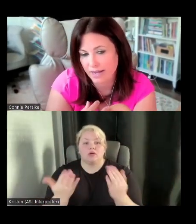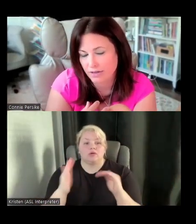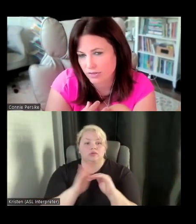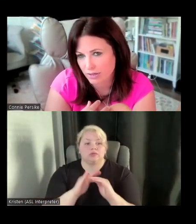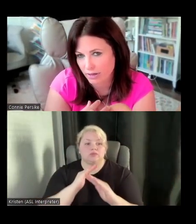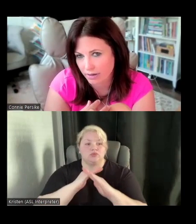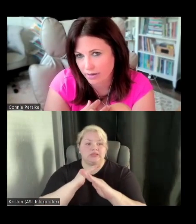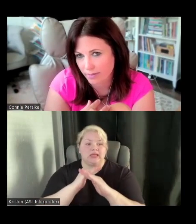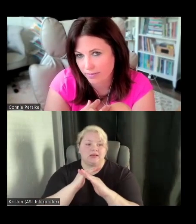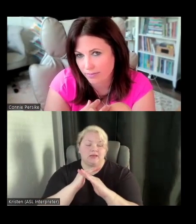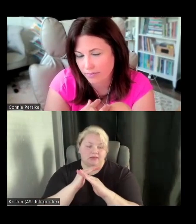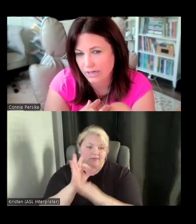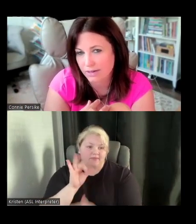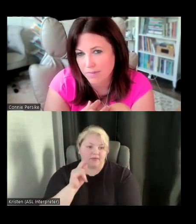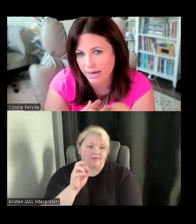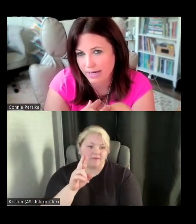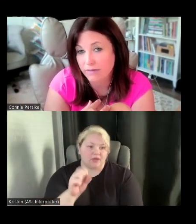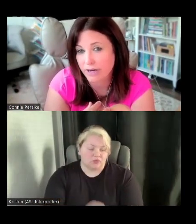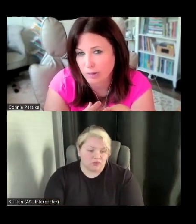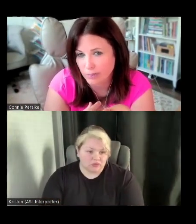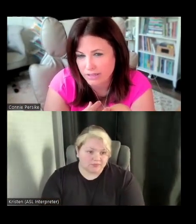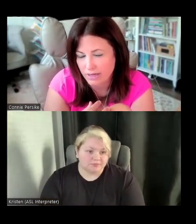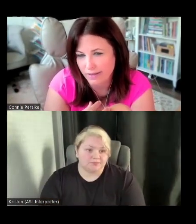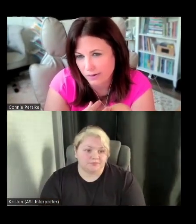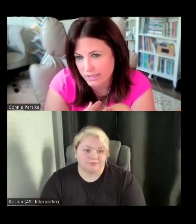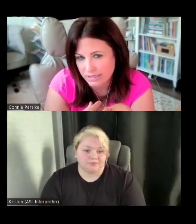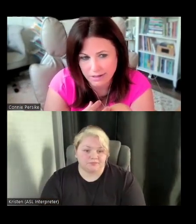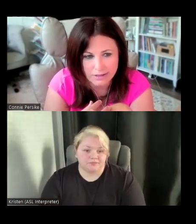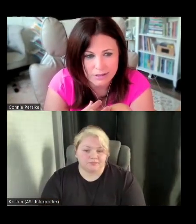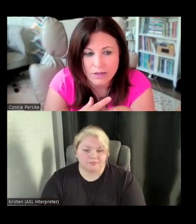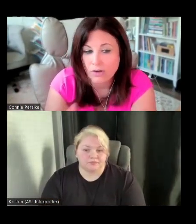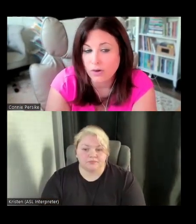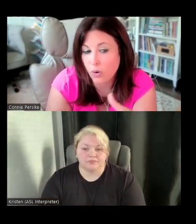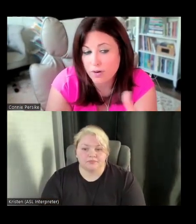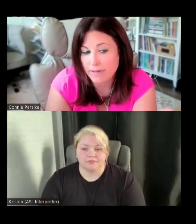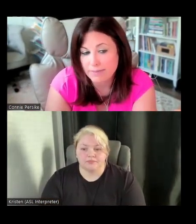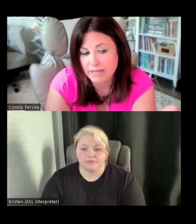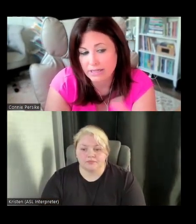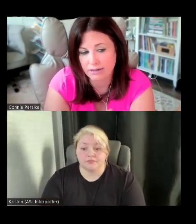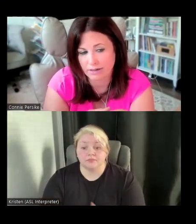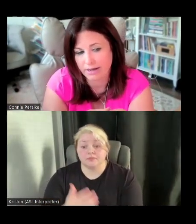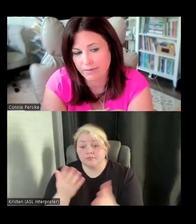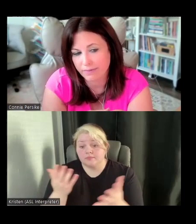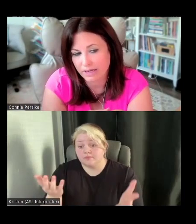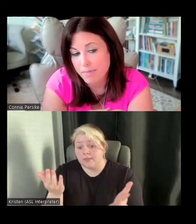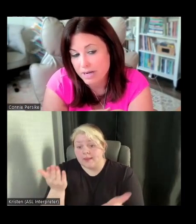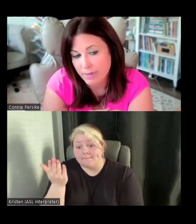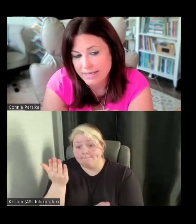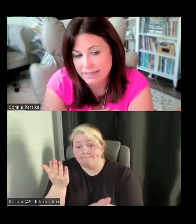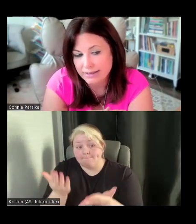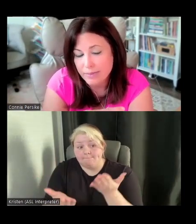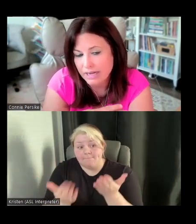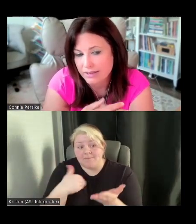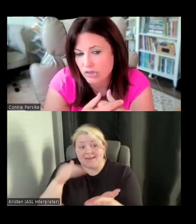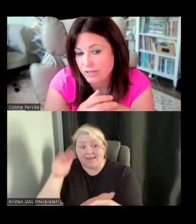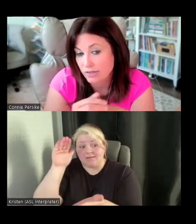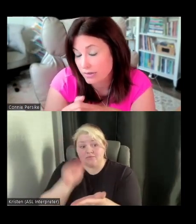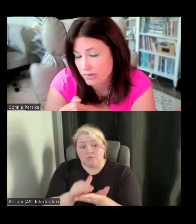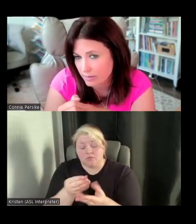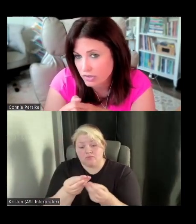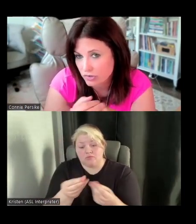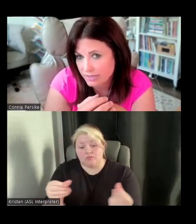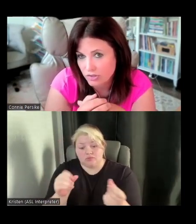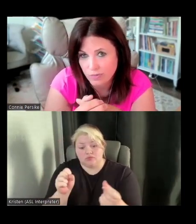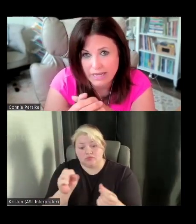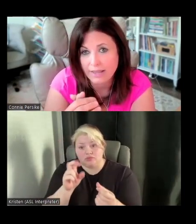protective factors in my environment on those days. Or maybe I can minimize and eliminate the stressor.